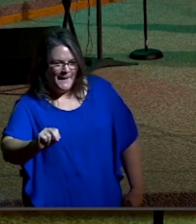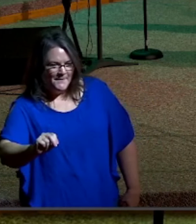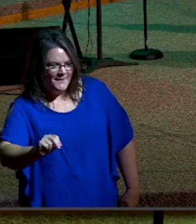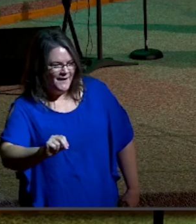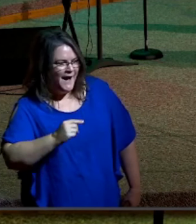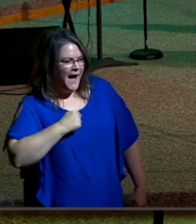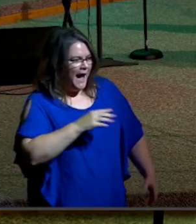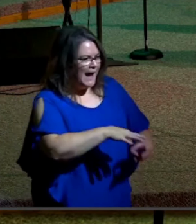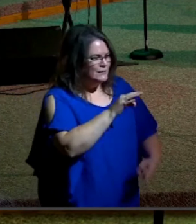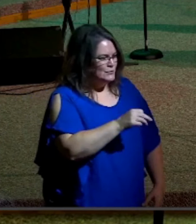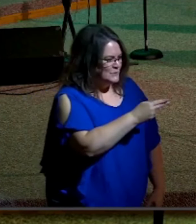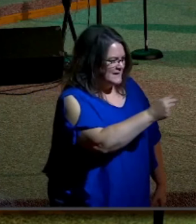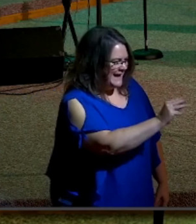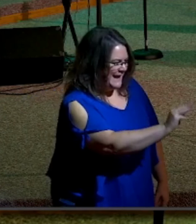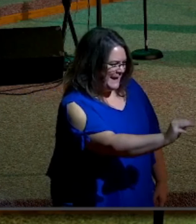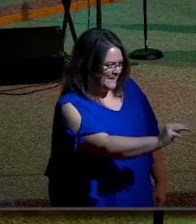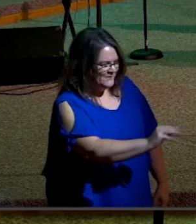Well,